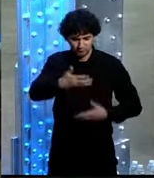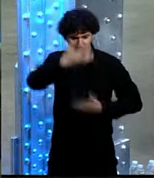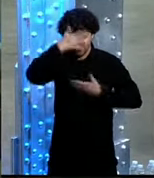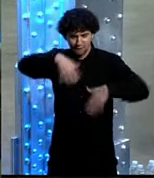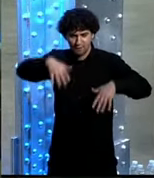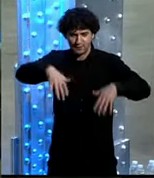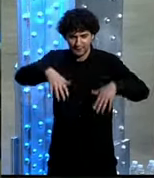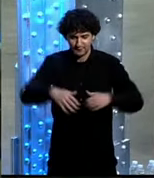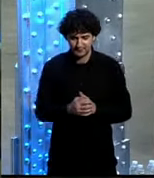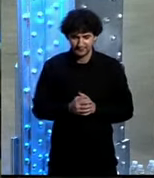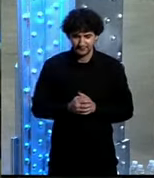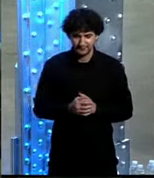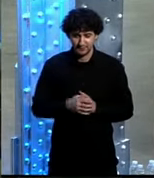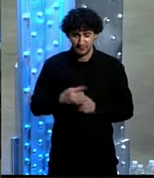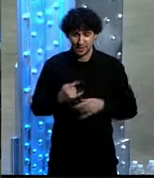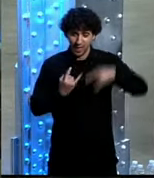This event is about